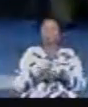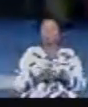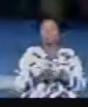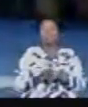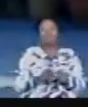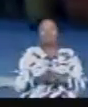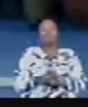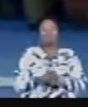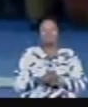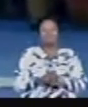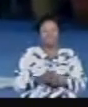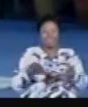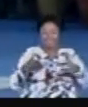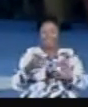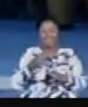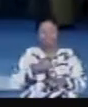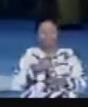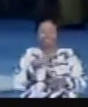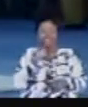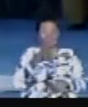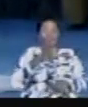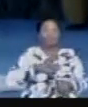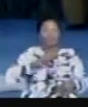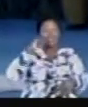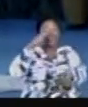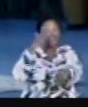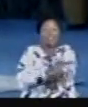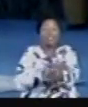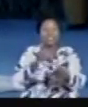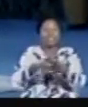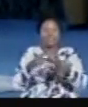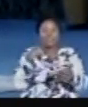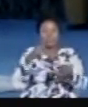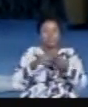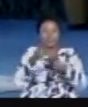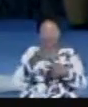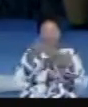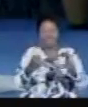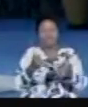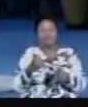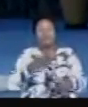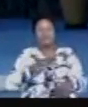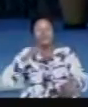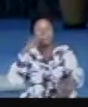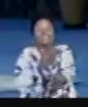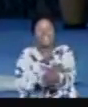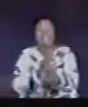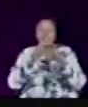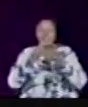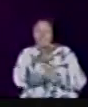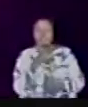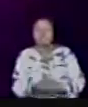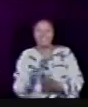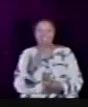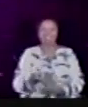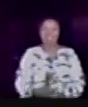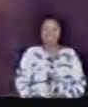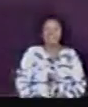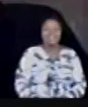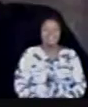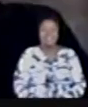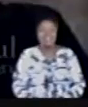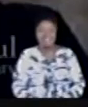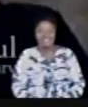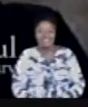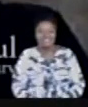Let me tell my daughter now to speak to you directly. Daughter, talk to them. Thank you, Daddy, for giving